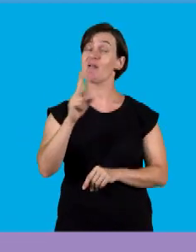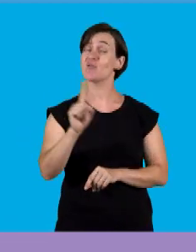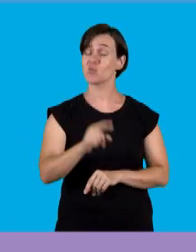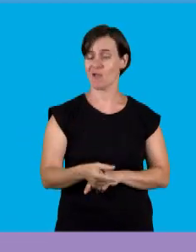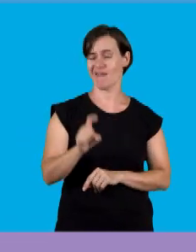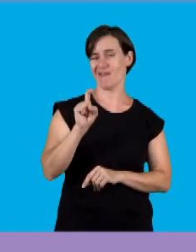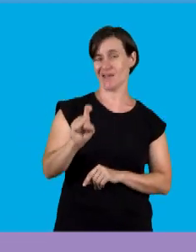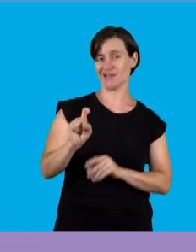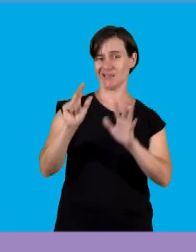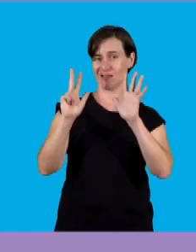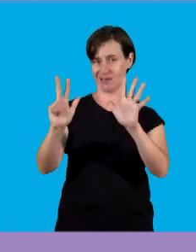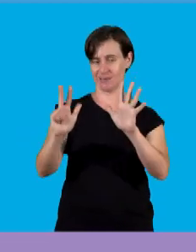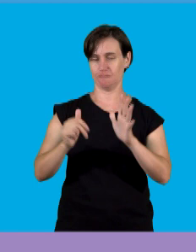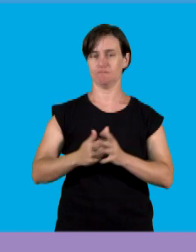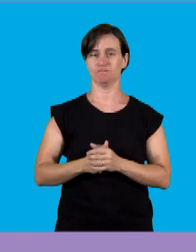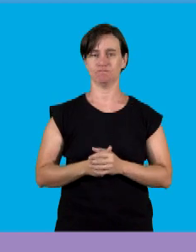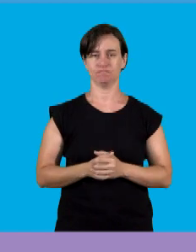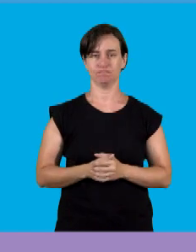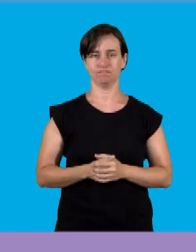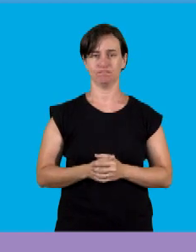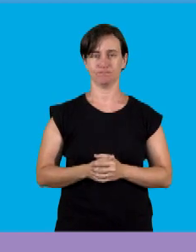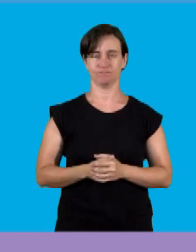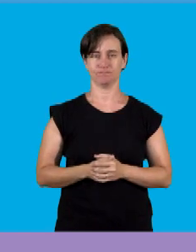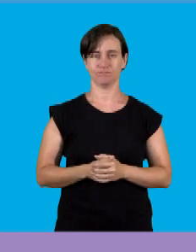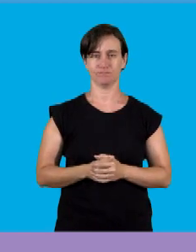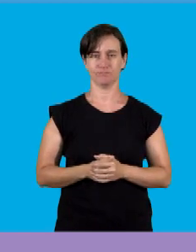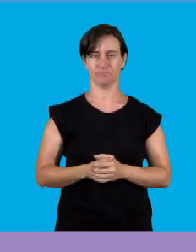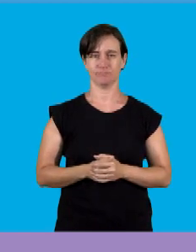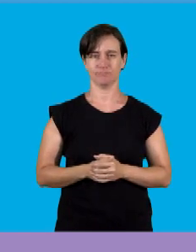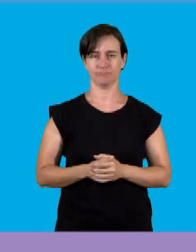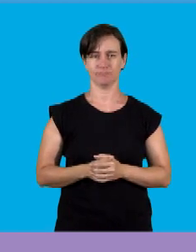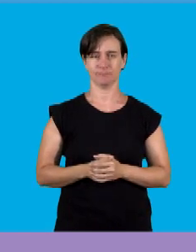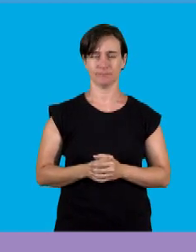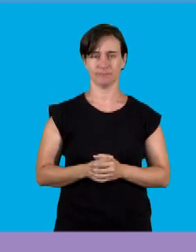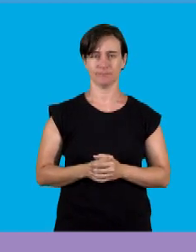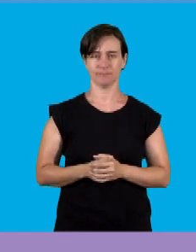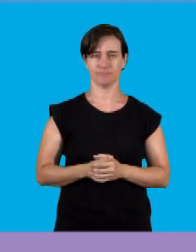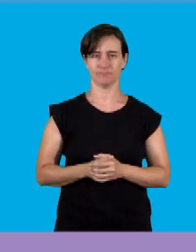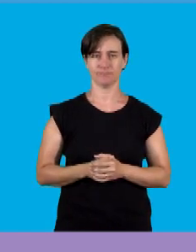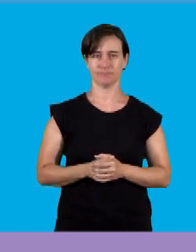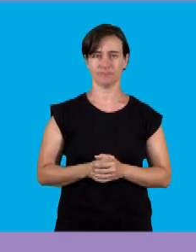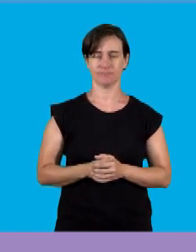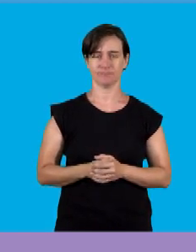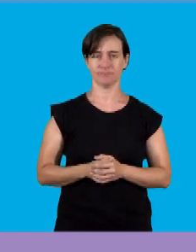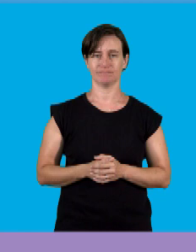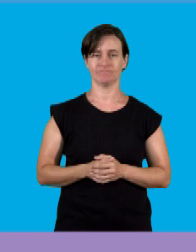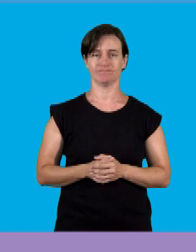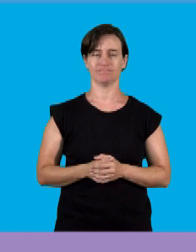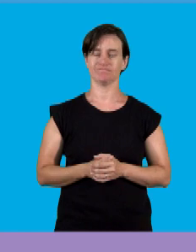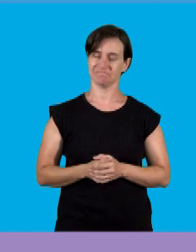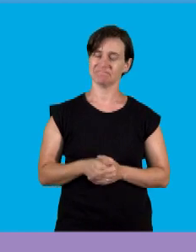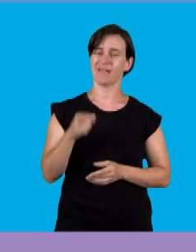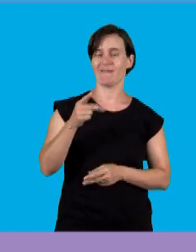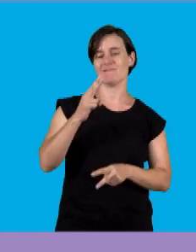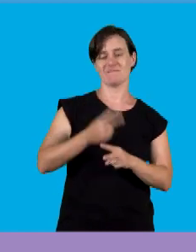is going to give us an answer of a base x and an exponent 8. And that is going to be